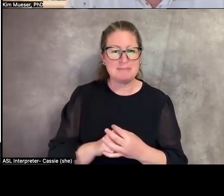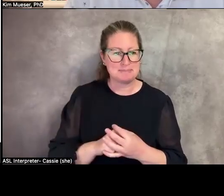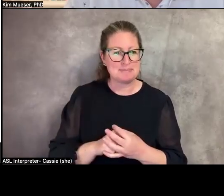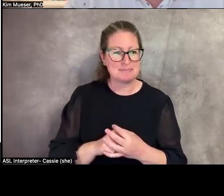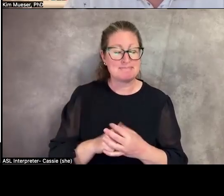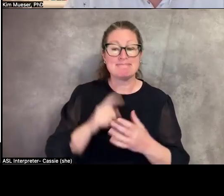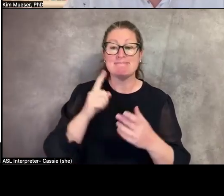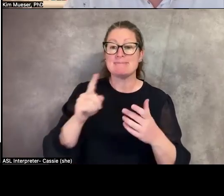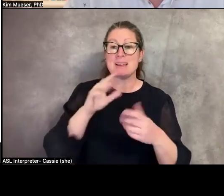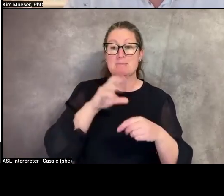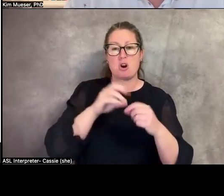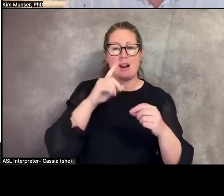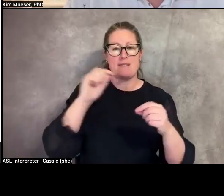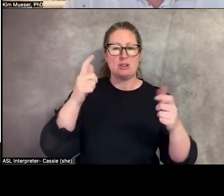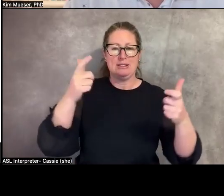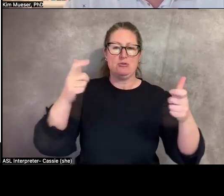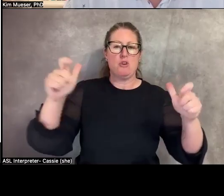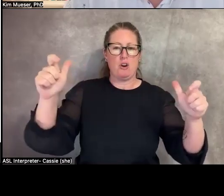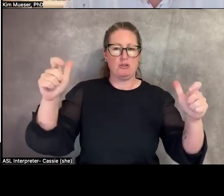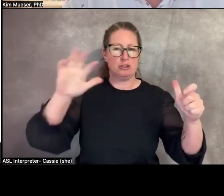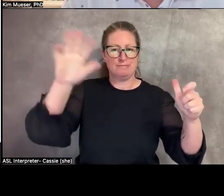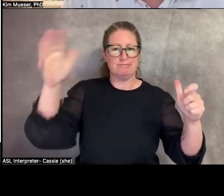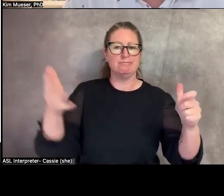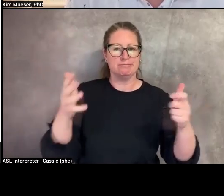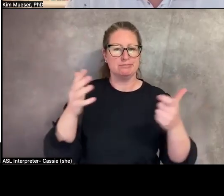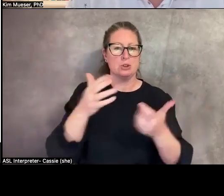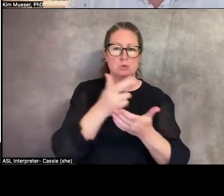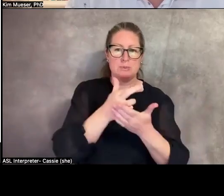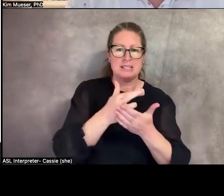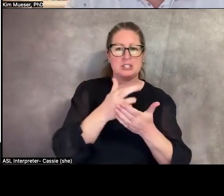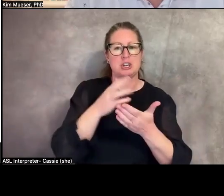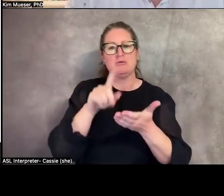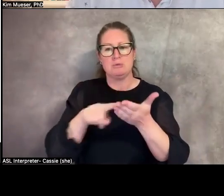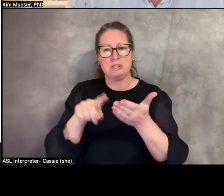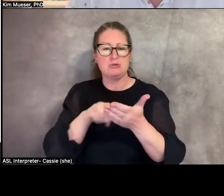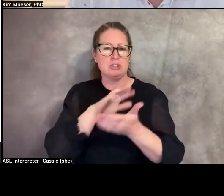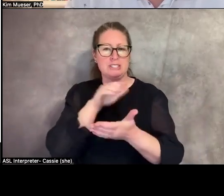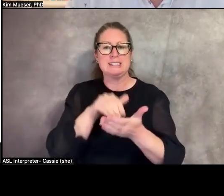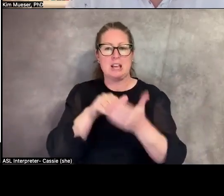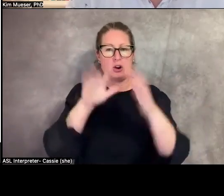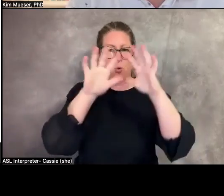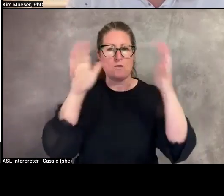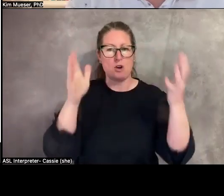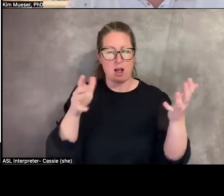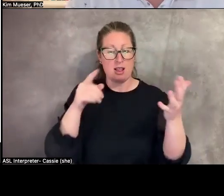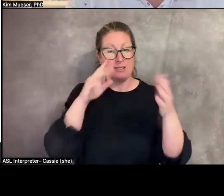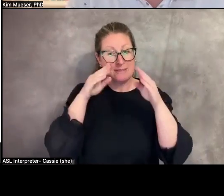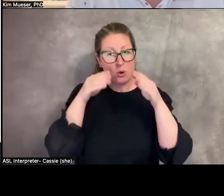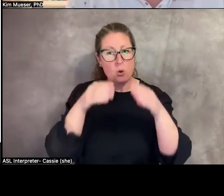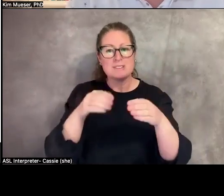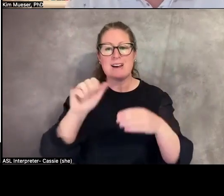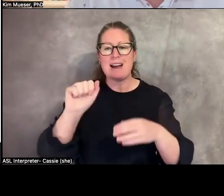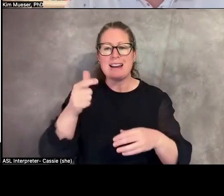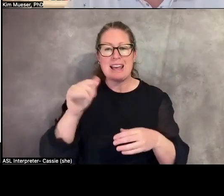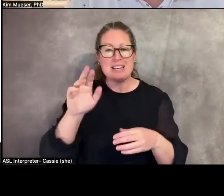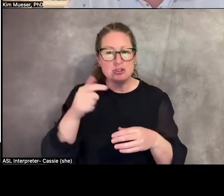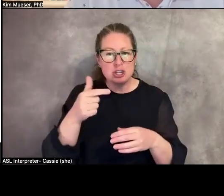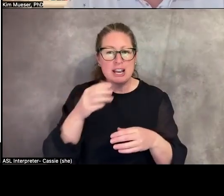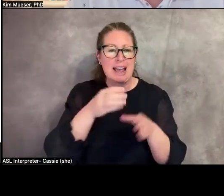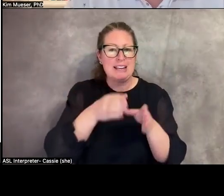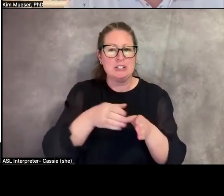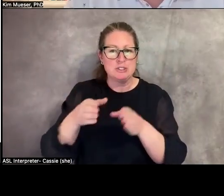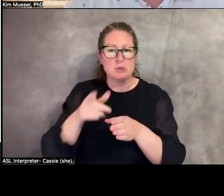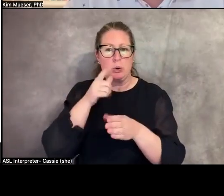of a larger rehabilitation and research center focused on aging in individuals with